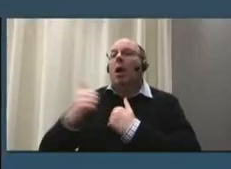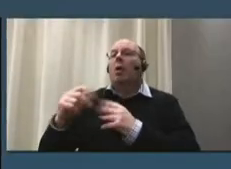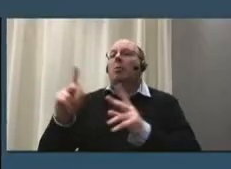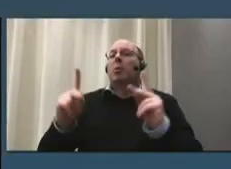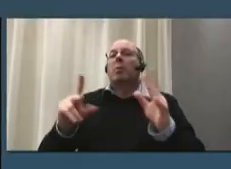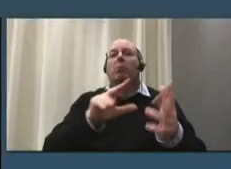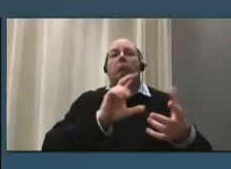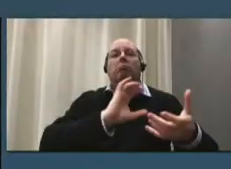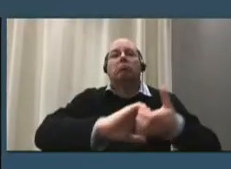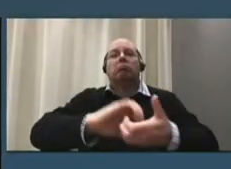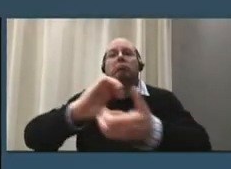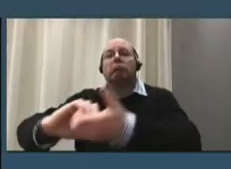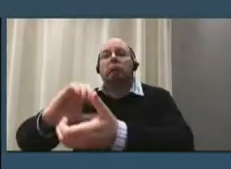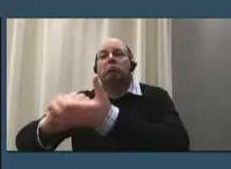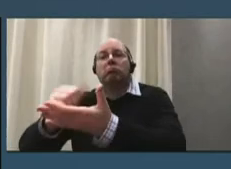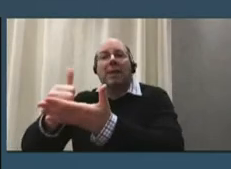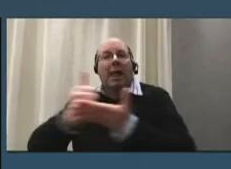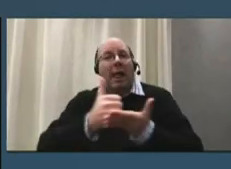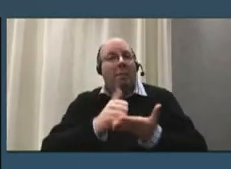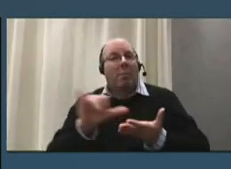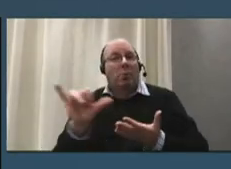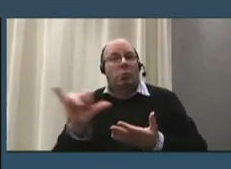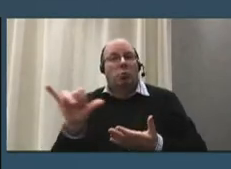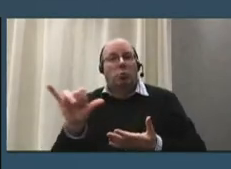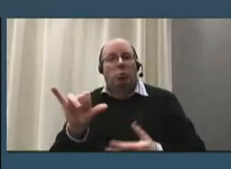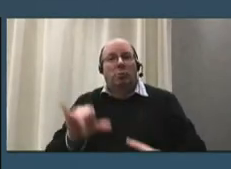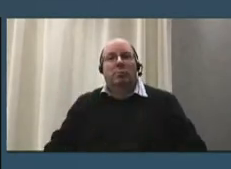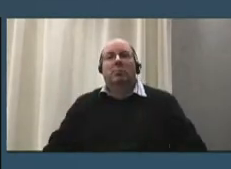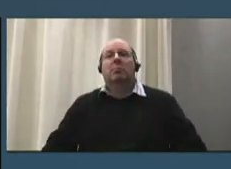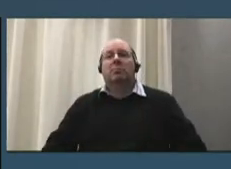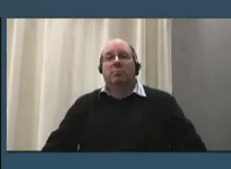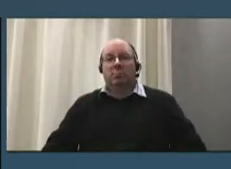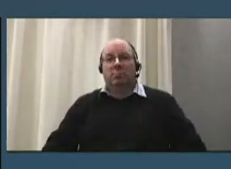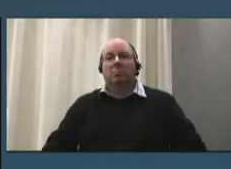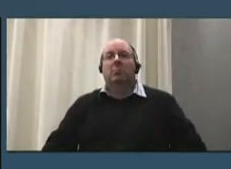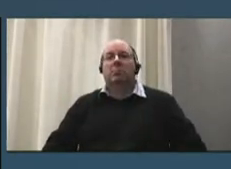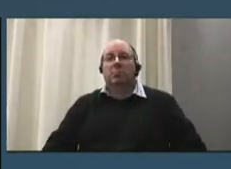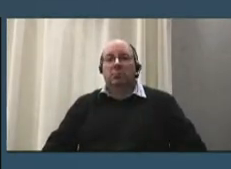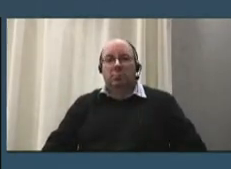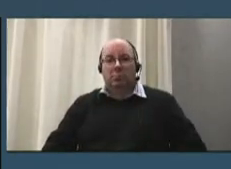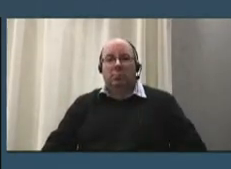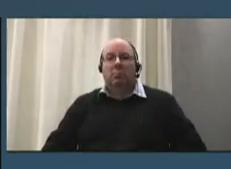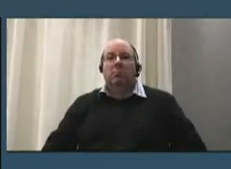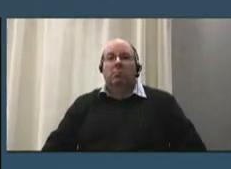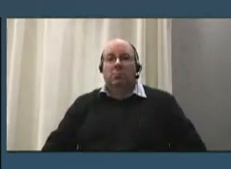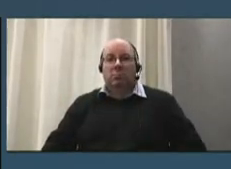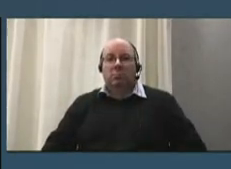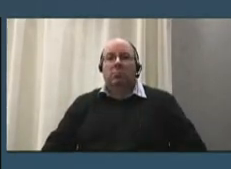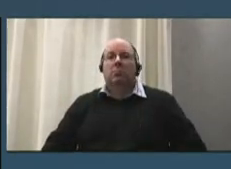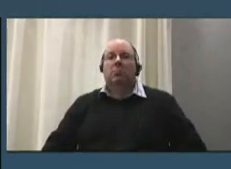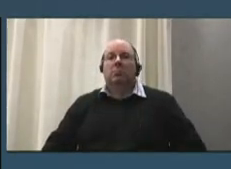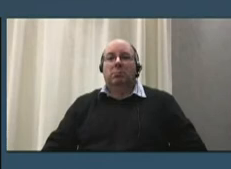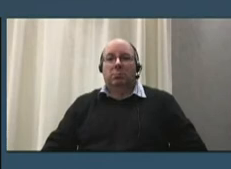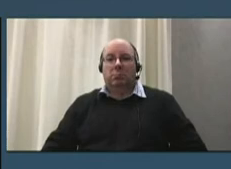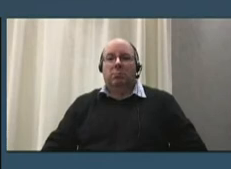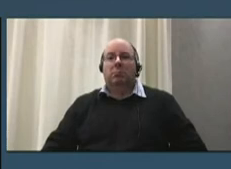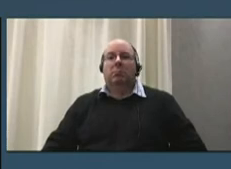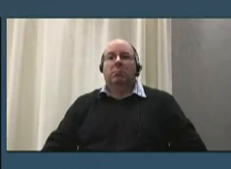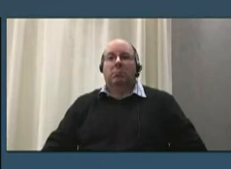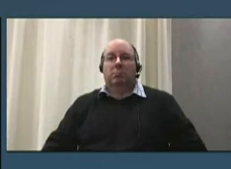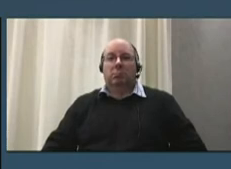communications being one part of our struggle, quite frankly, throughout the entire pandemic, because it's been an ongoing